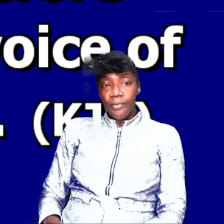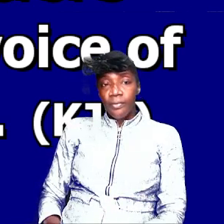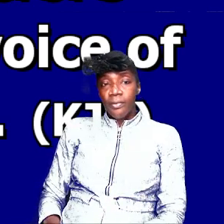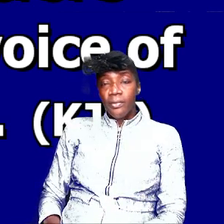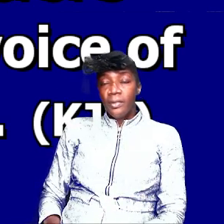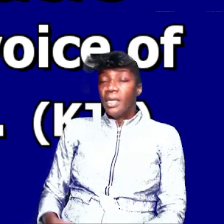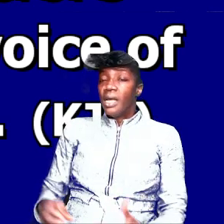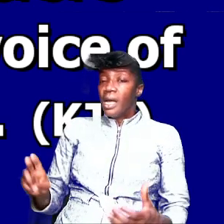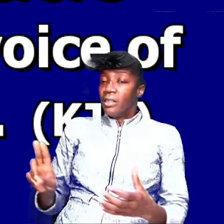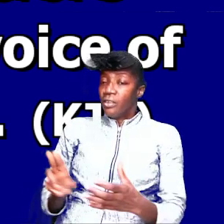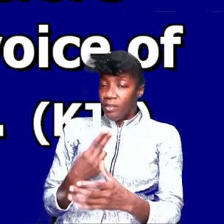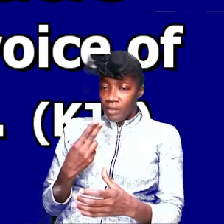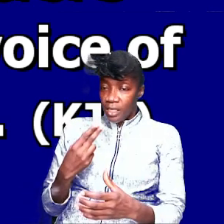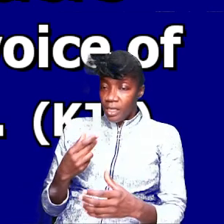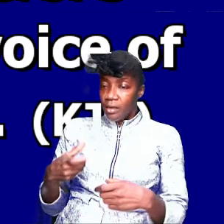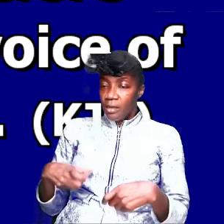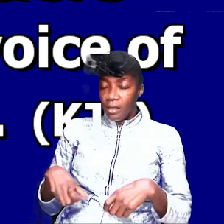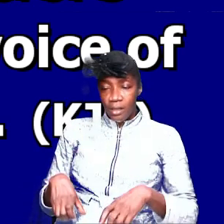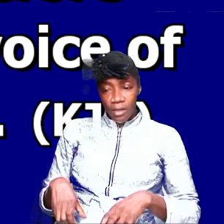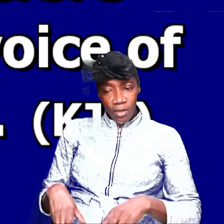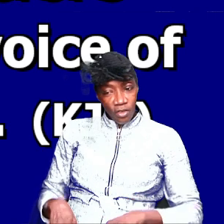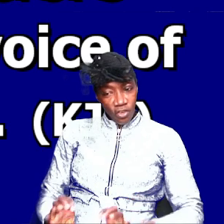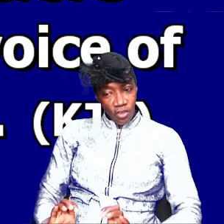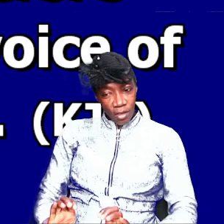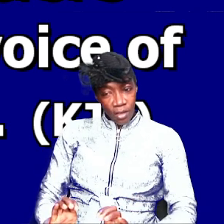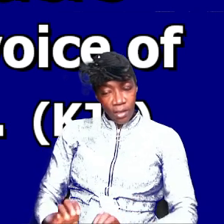a second chance.